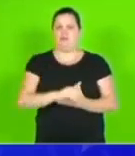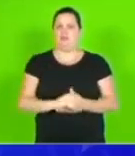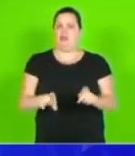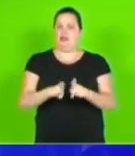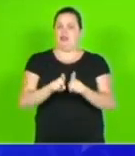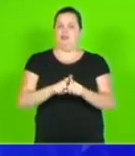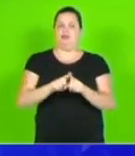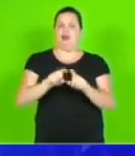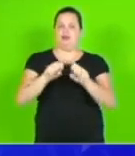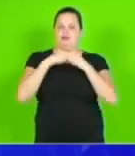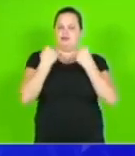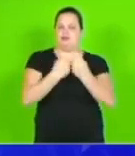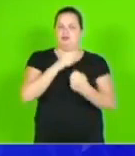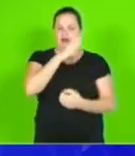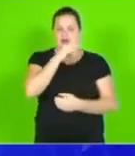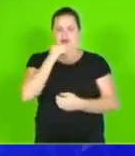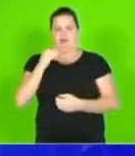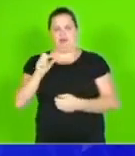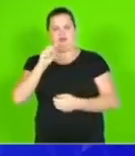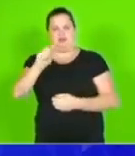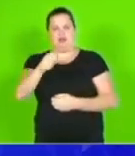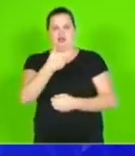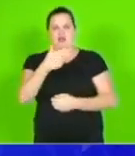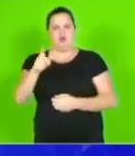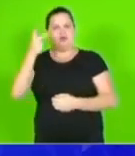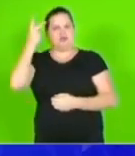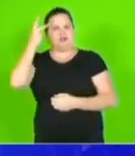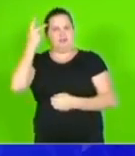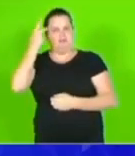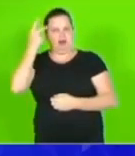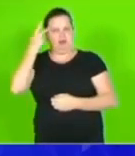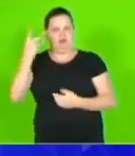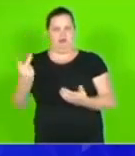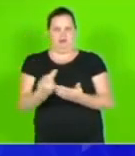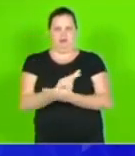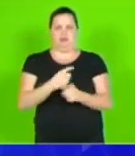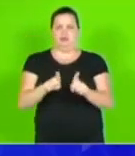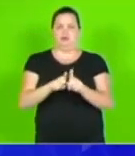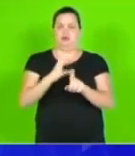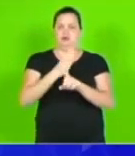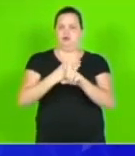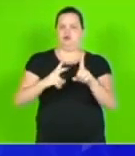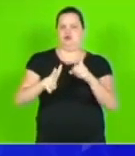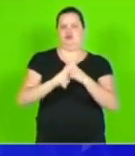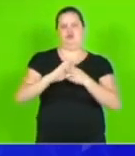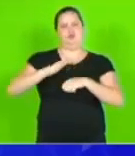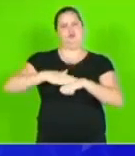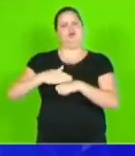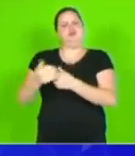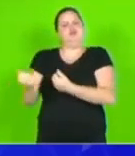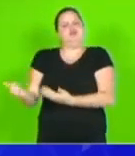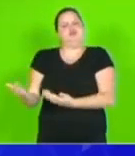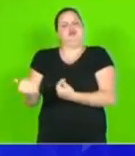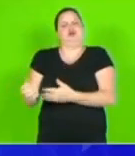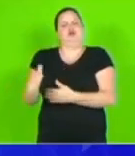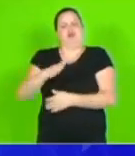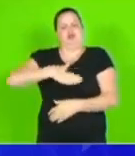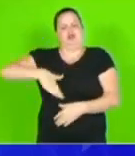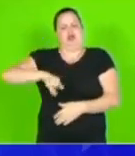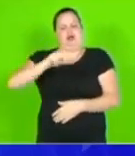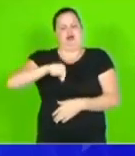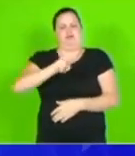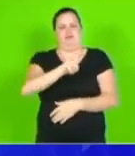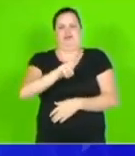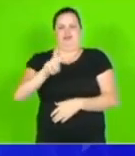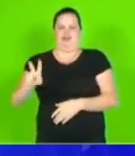There's also been a meeting of the teachers in São Paulo. There was also a